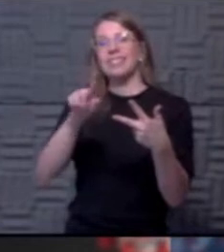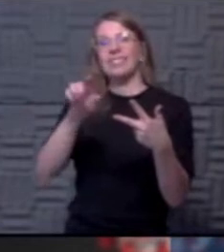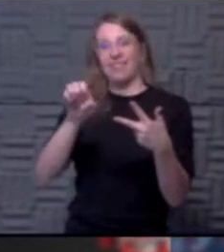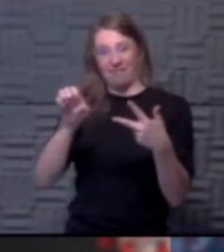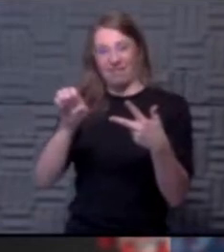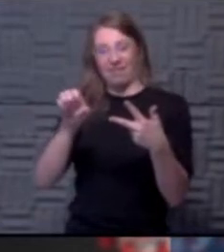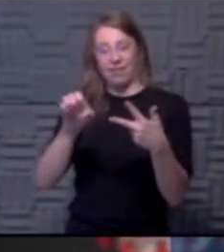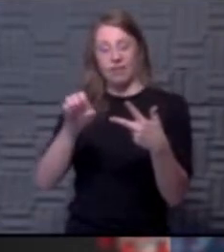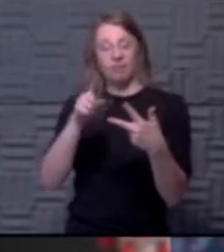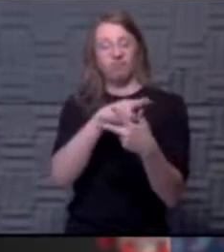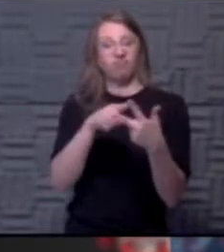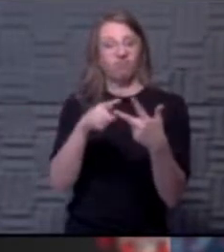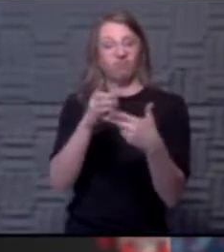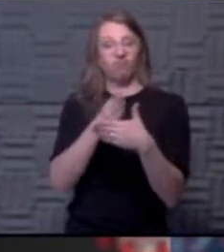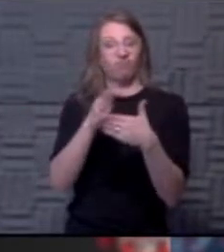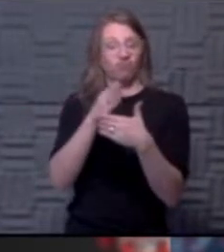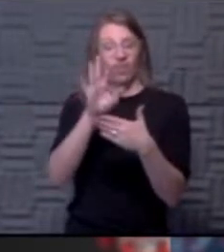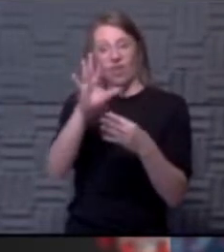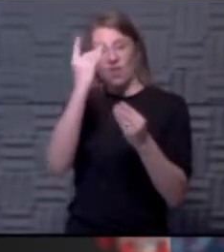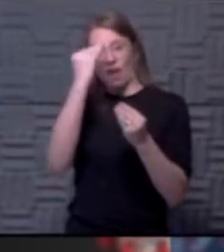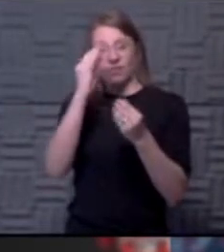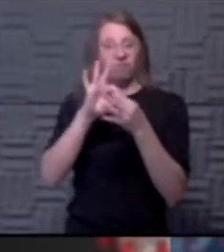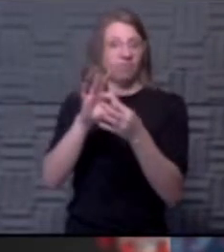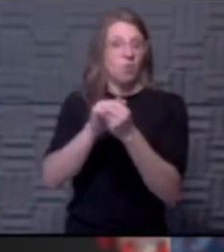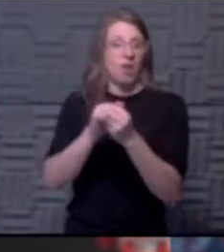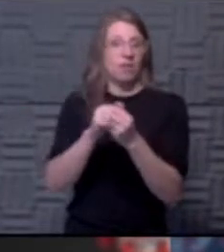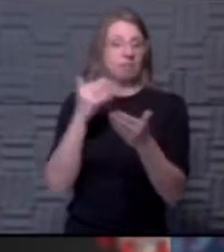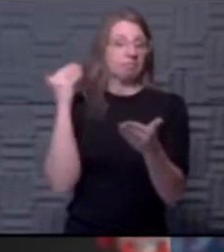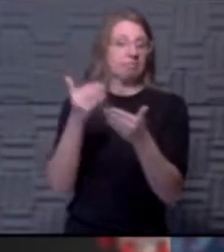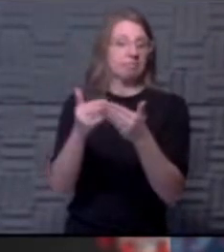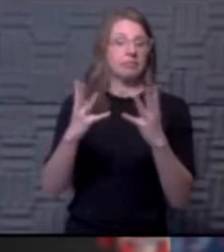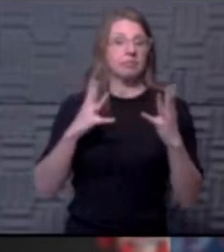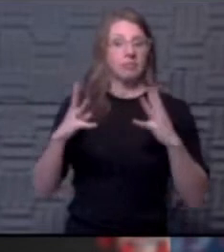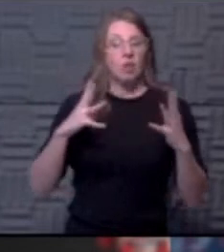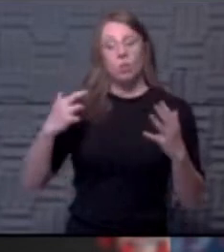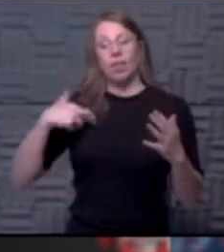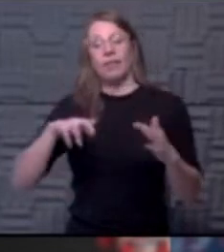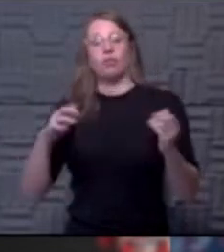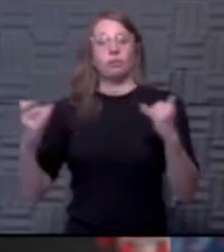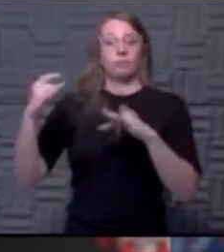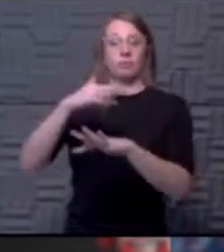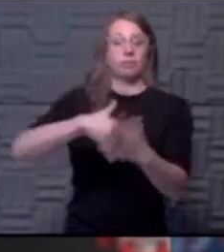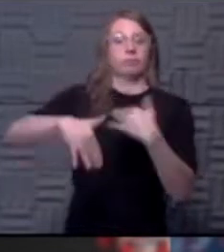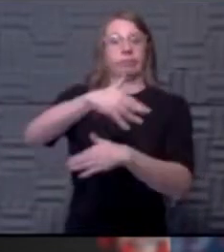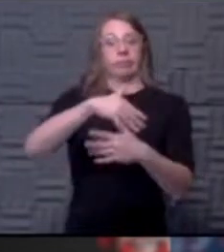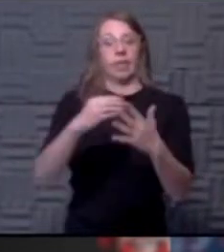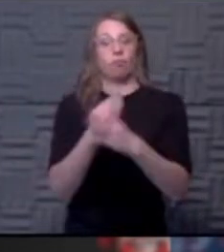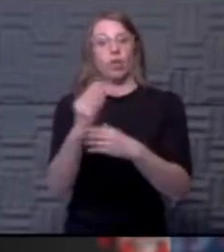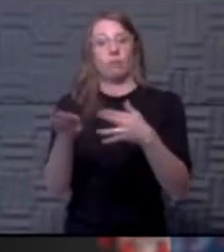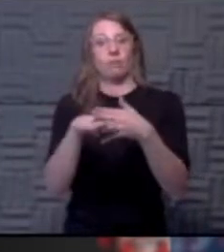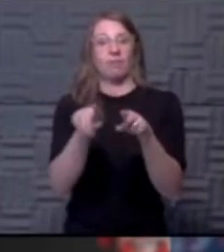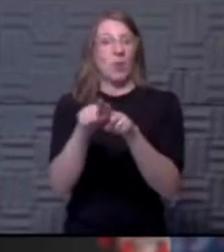thoughts on upcoming holidays, religious gatherings, spring breaks,